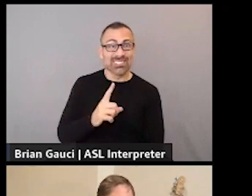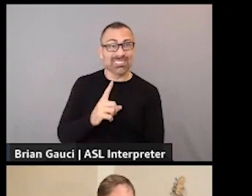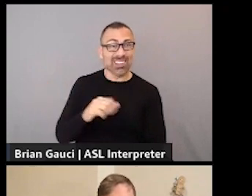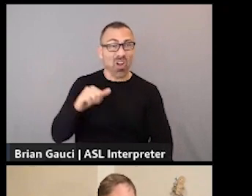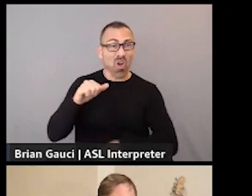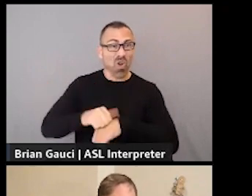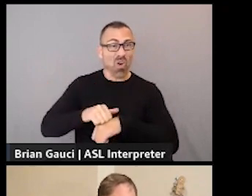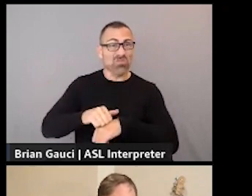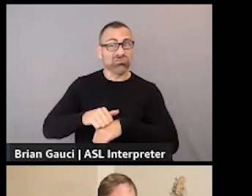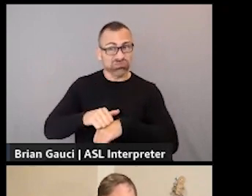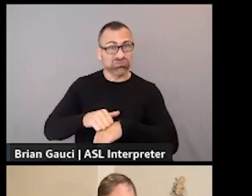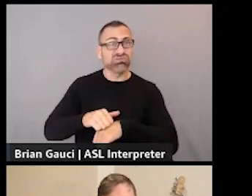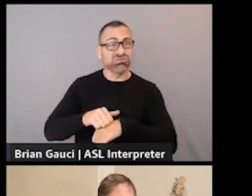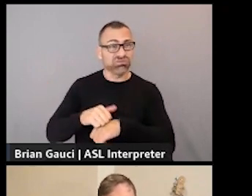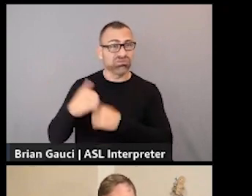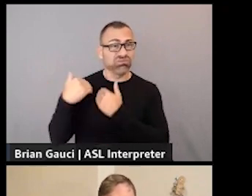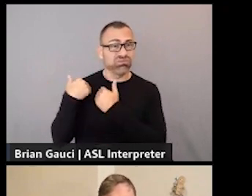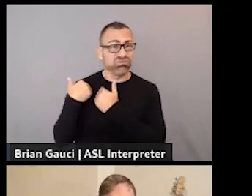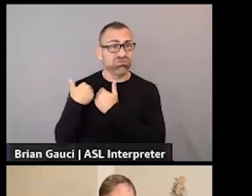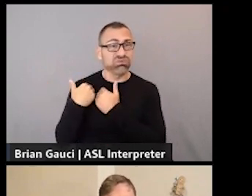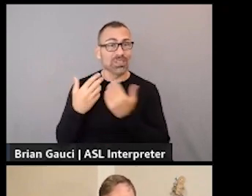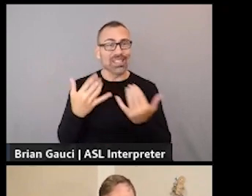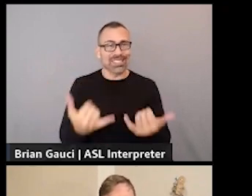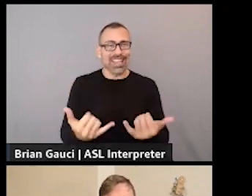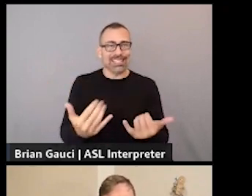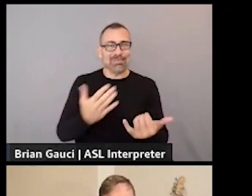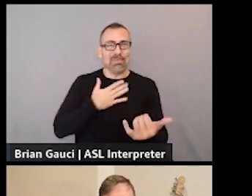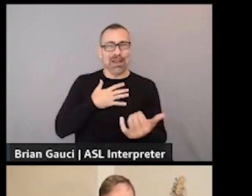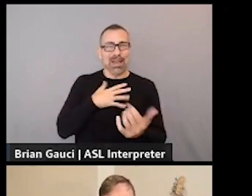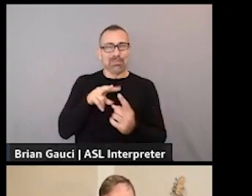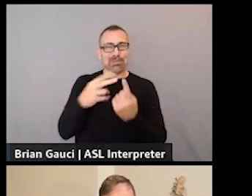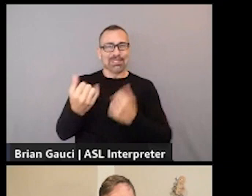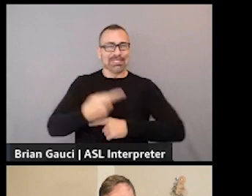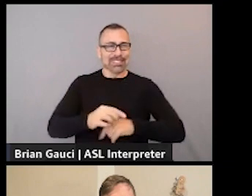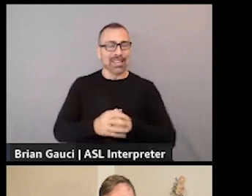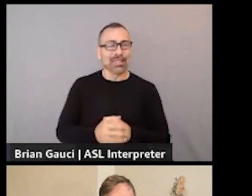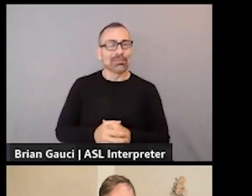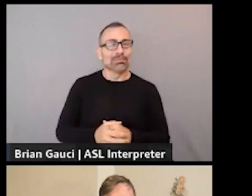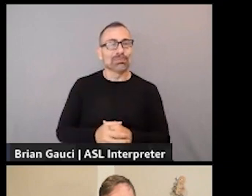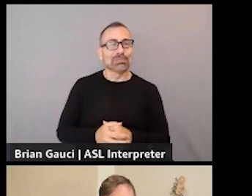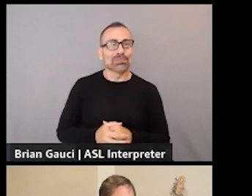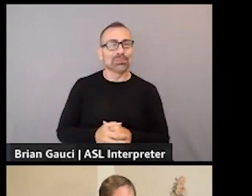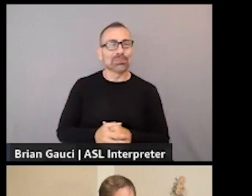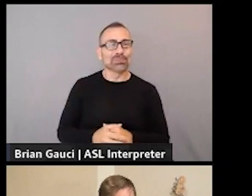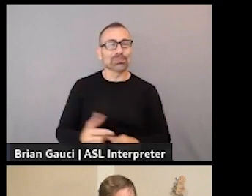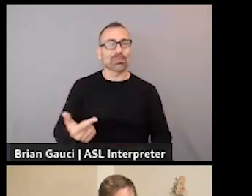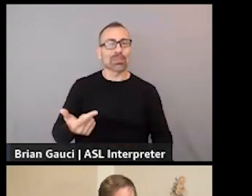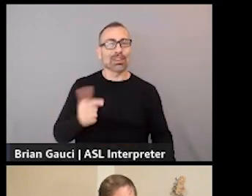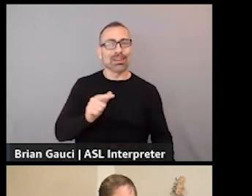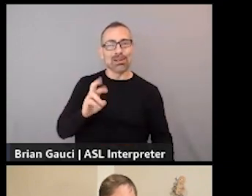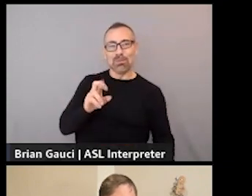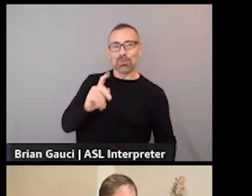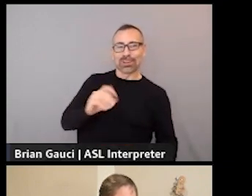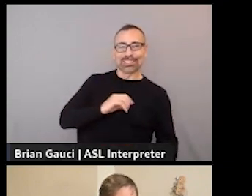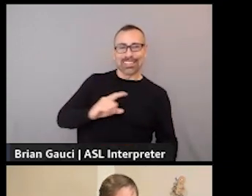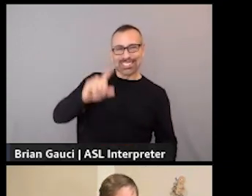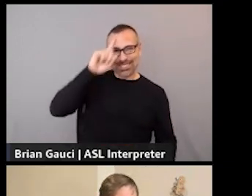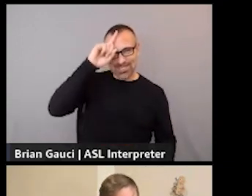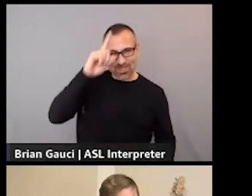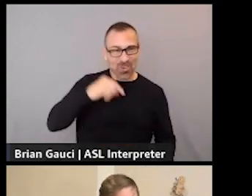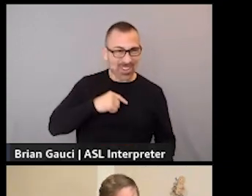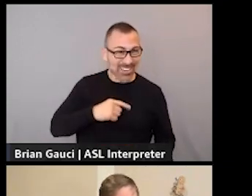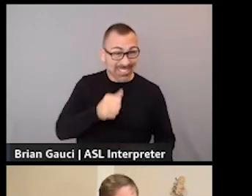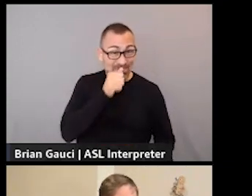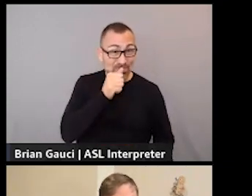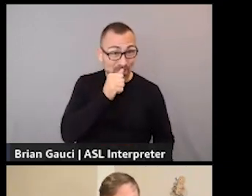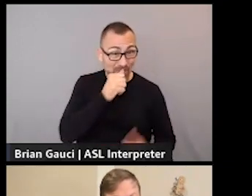lift. So that's where I'm currently sitting today. Yeah. A unicorn is a privately held startup valued at over $1 billion.